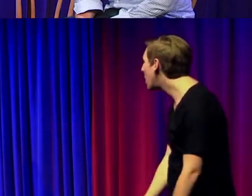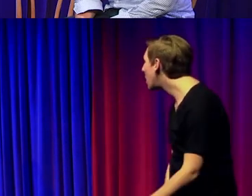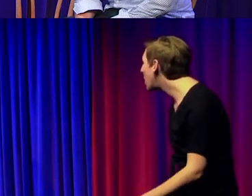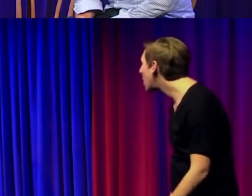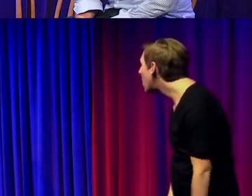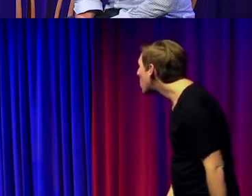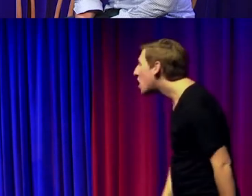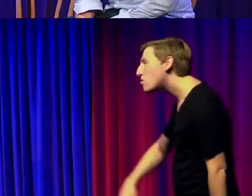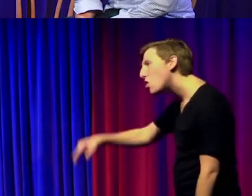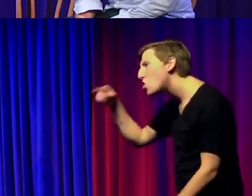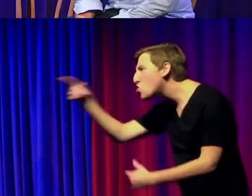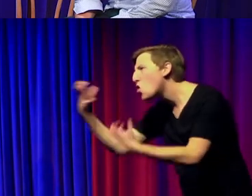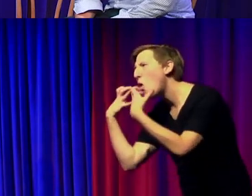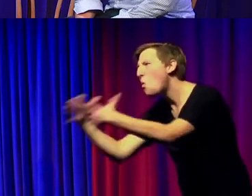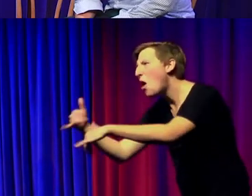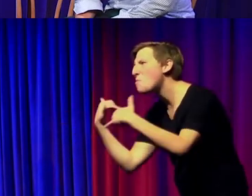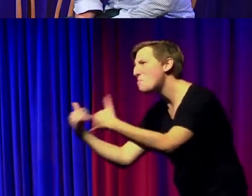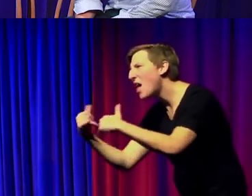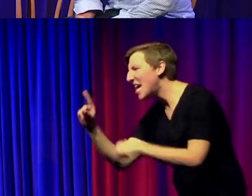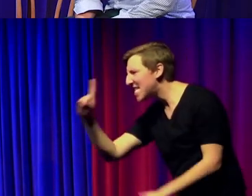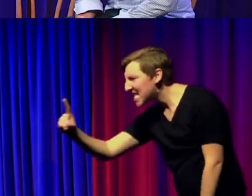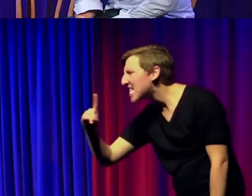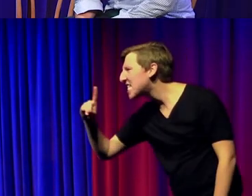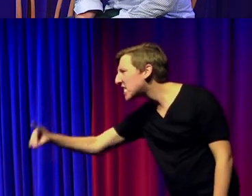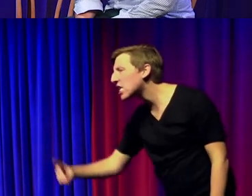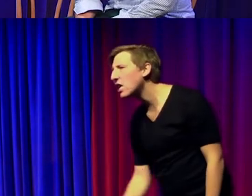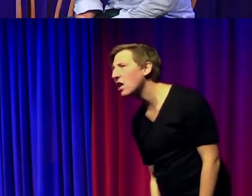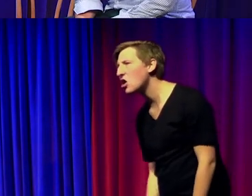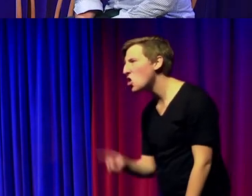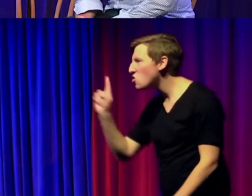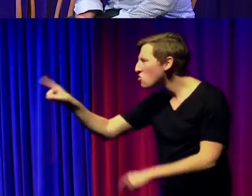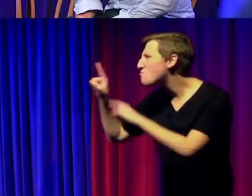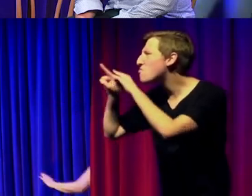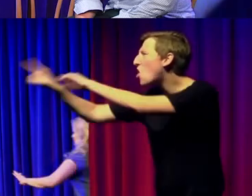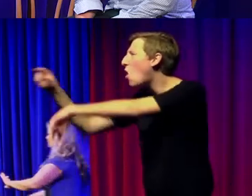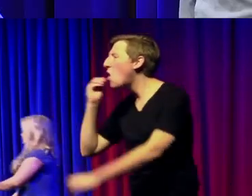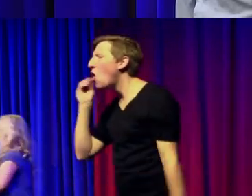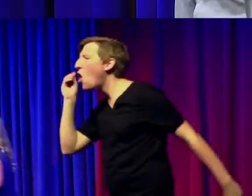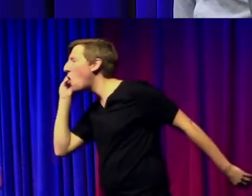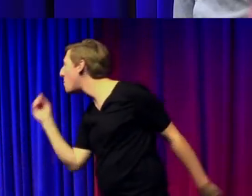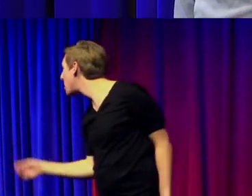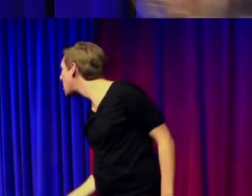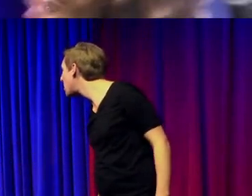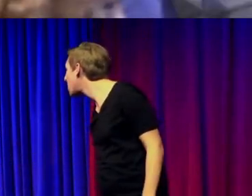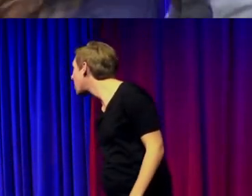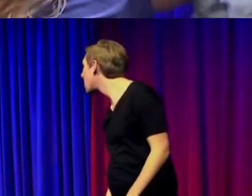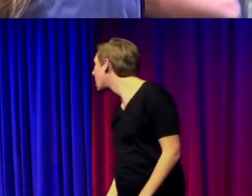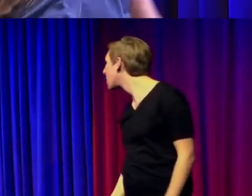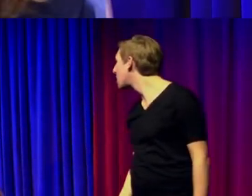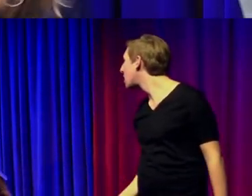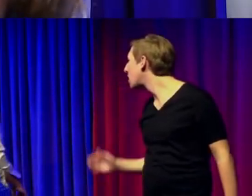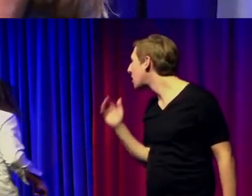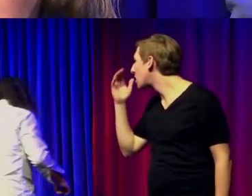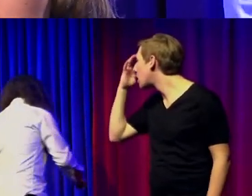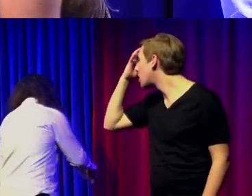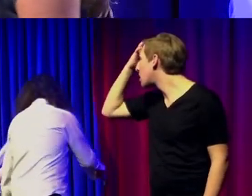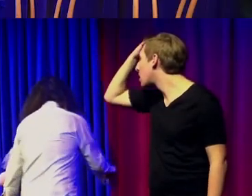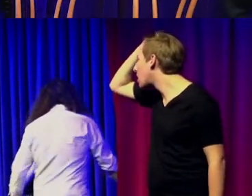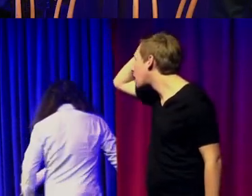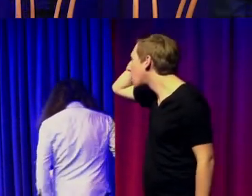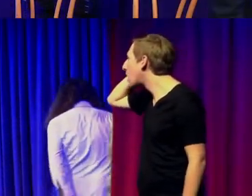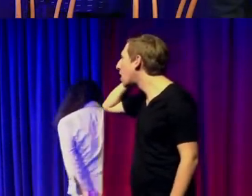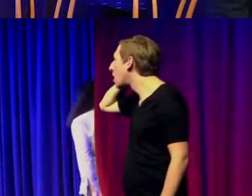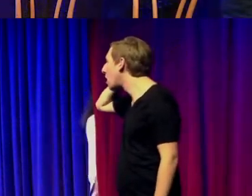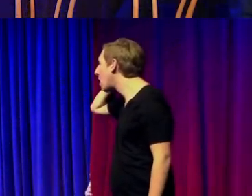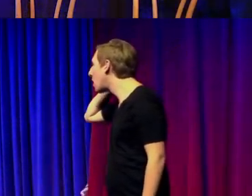If there's chips. If you don't want to play D&D, then you can just go on home. I could play your character in my sleep. Thank you. Gosh,